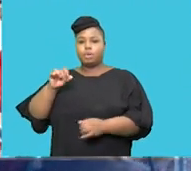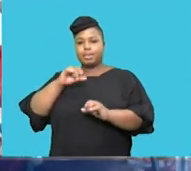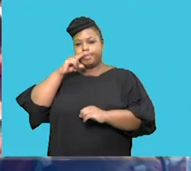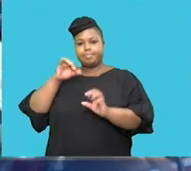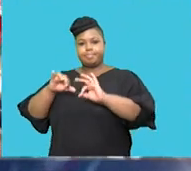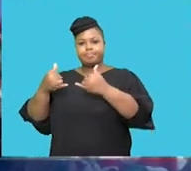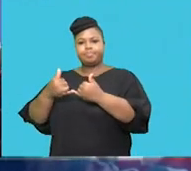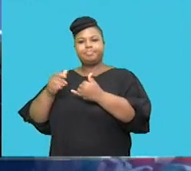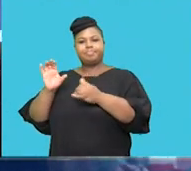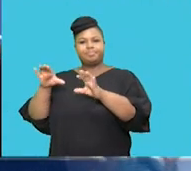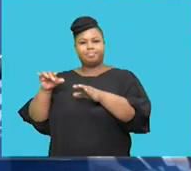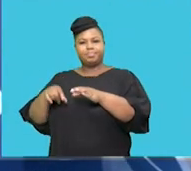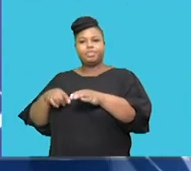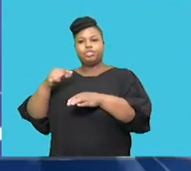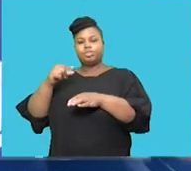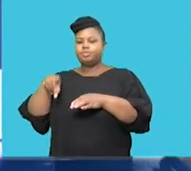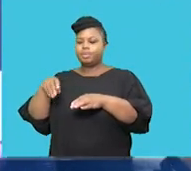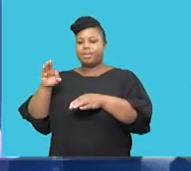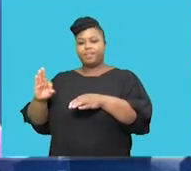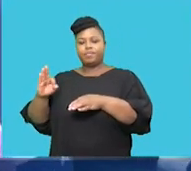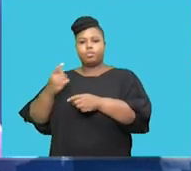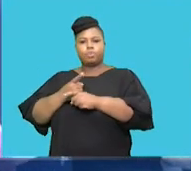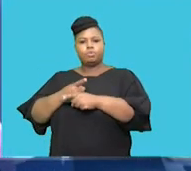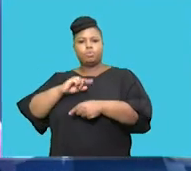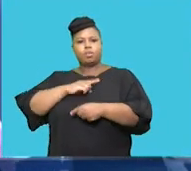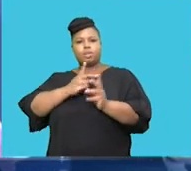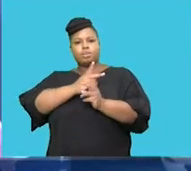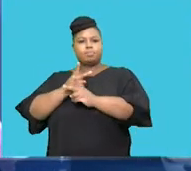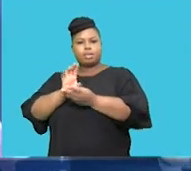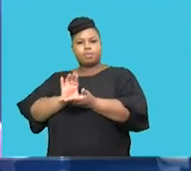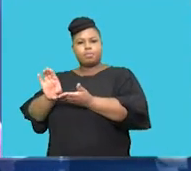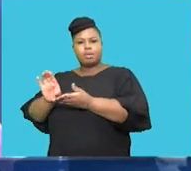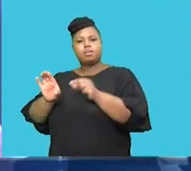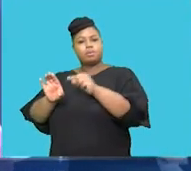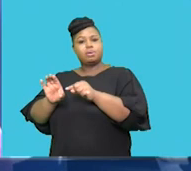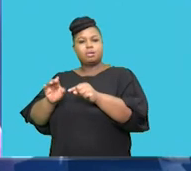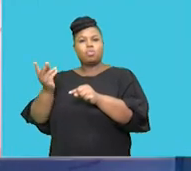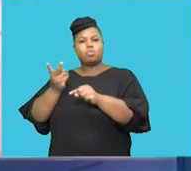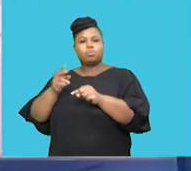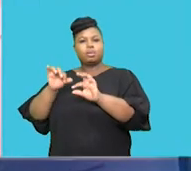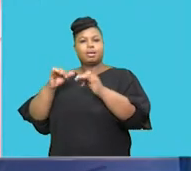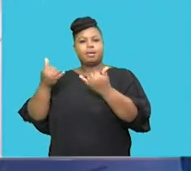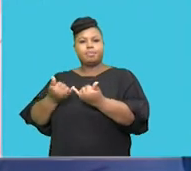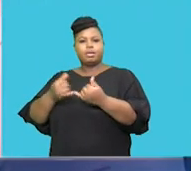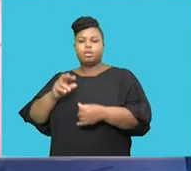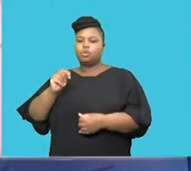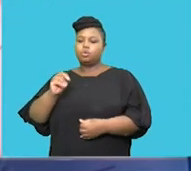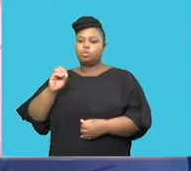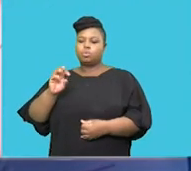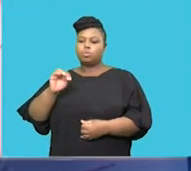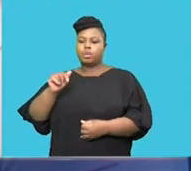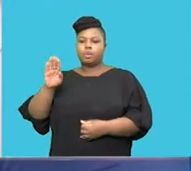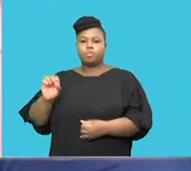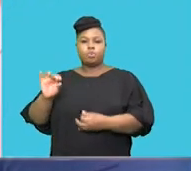Gauteng Partnership Fund ka morao go tlalego tsa kadimano e bohlaswa ya matlole go khamphane ya Nonkwelo Investment